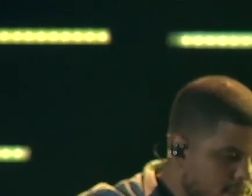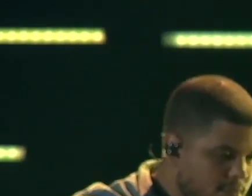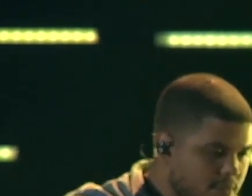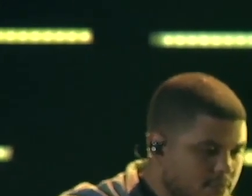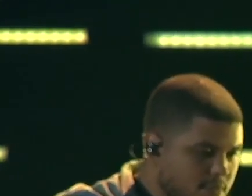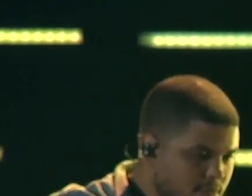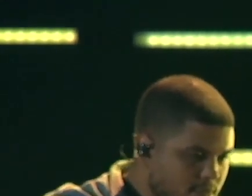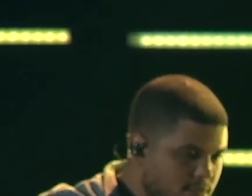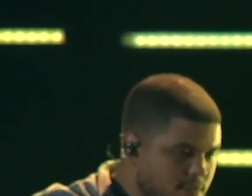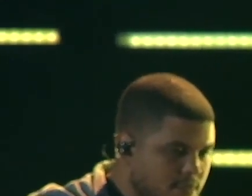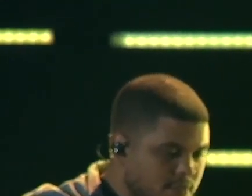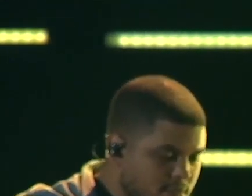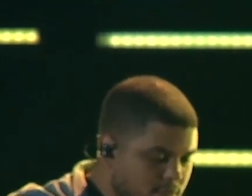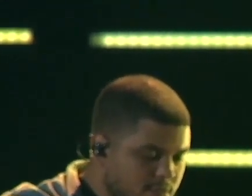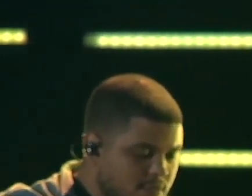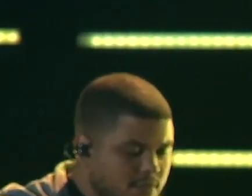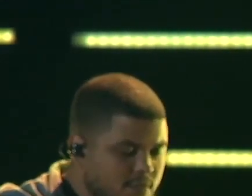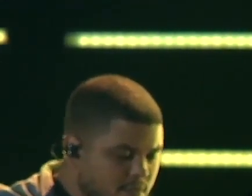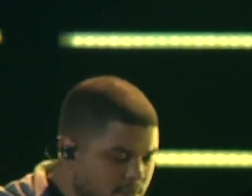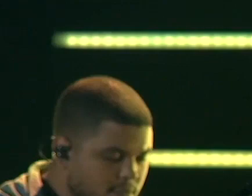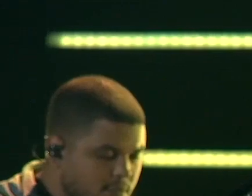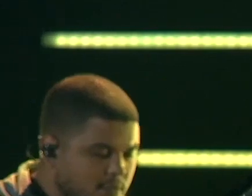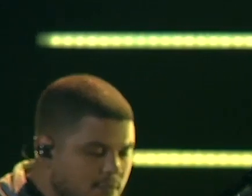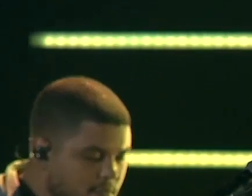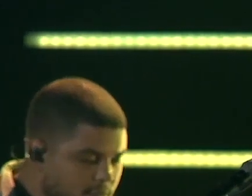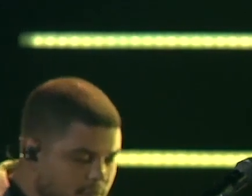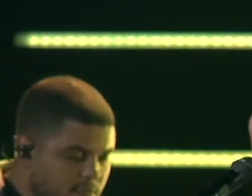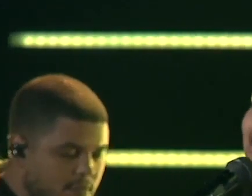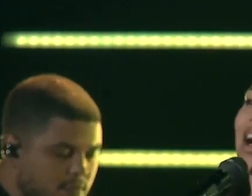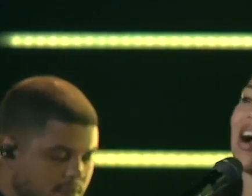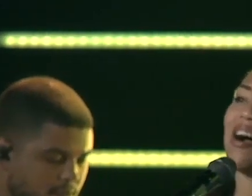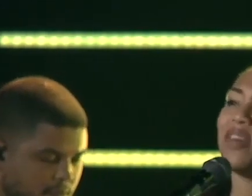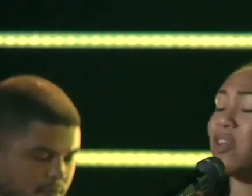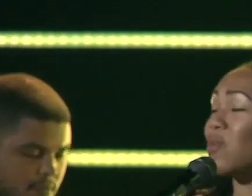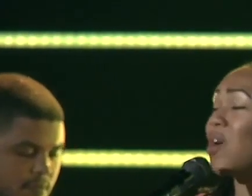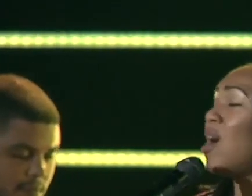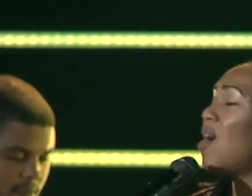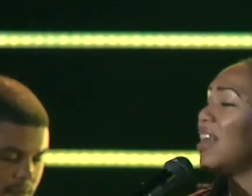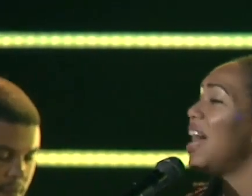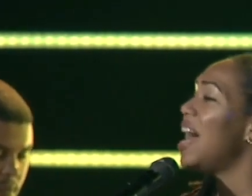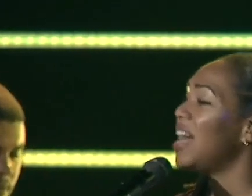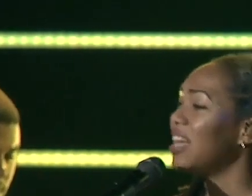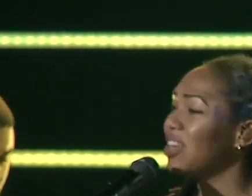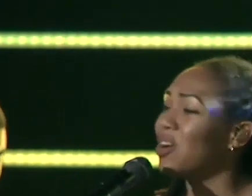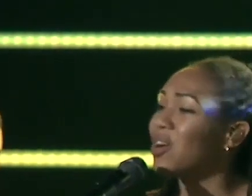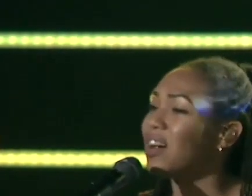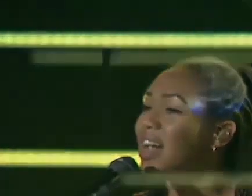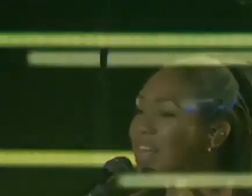Stand against us. Your love, it won't.